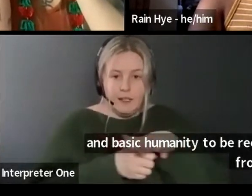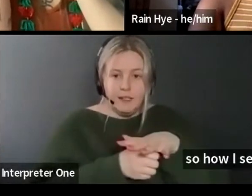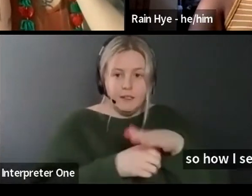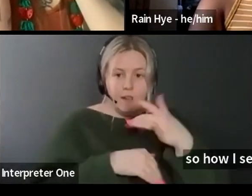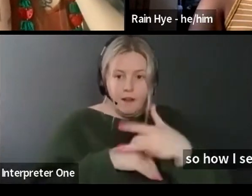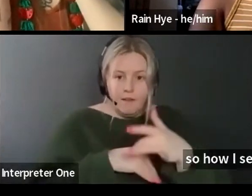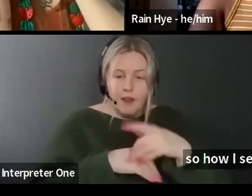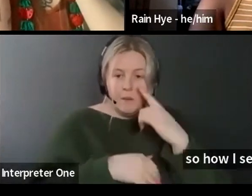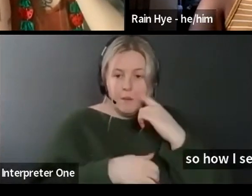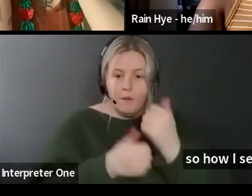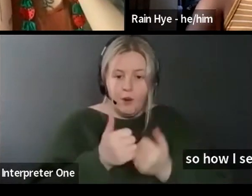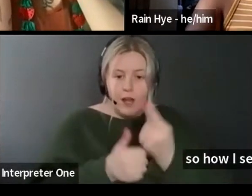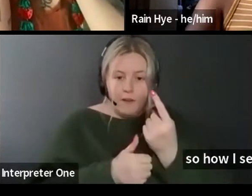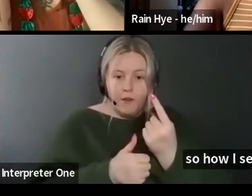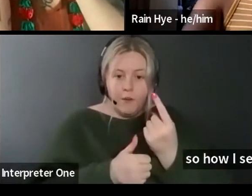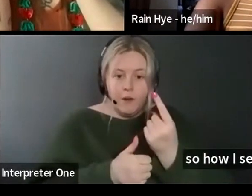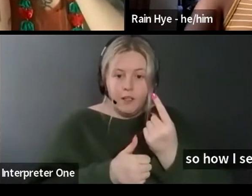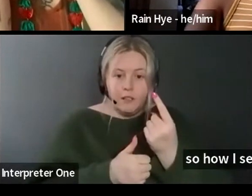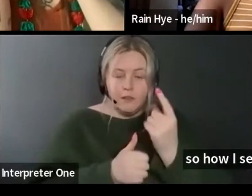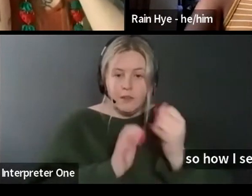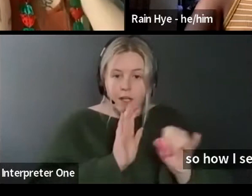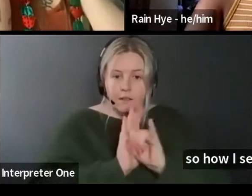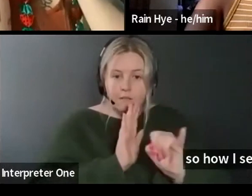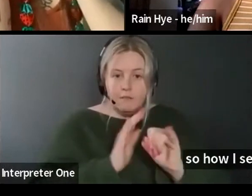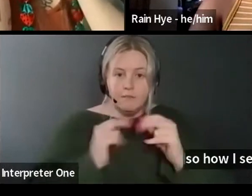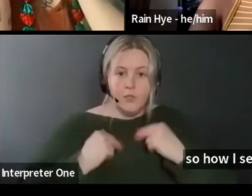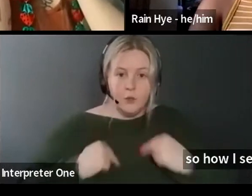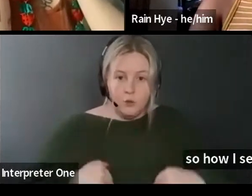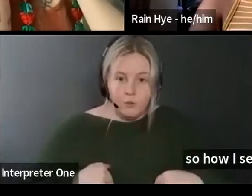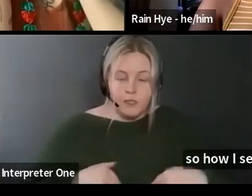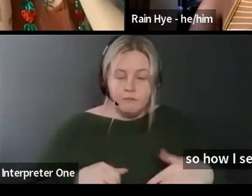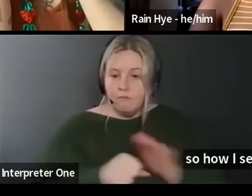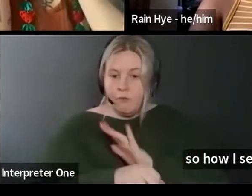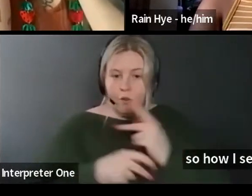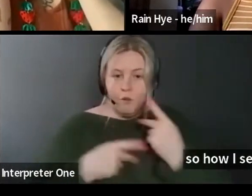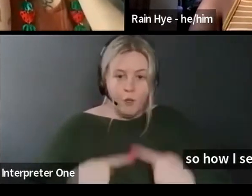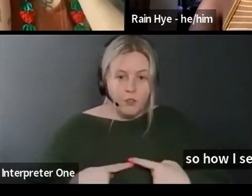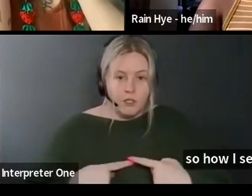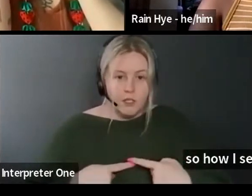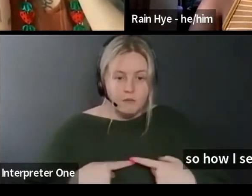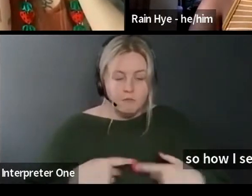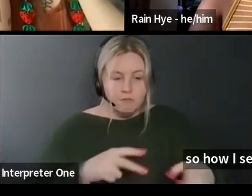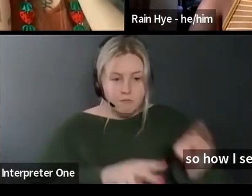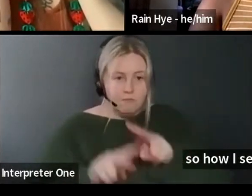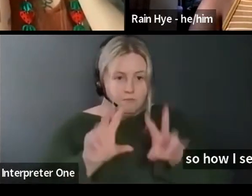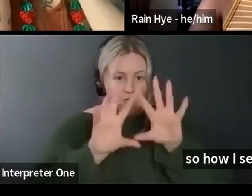seen as a human, as a whole person, and